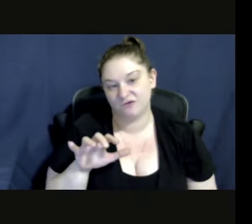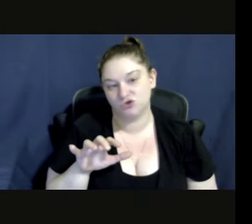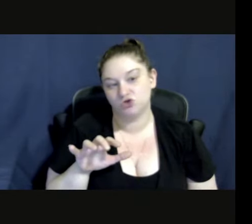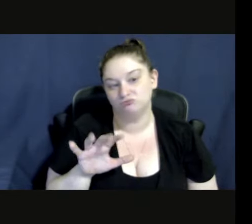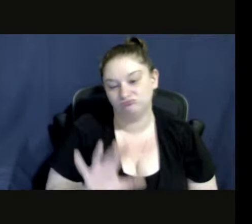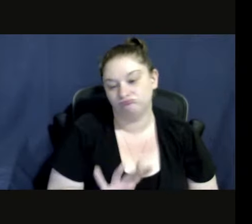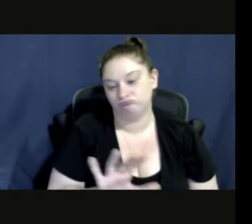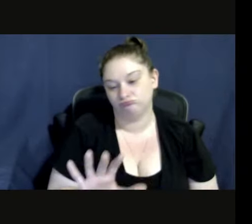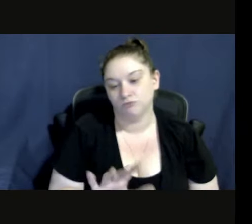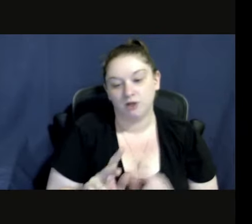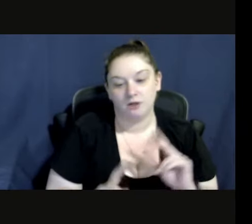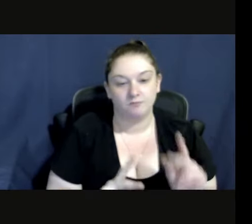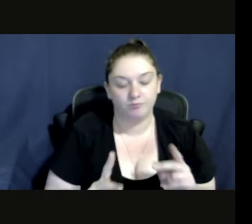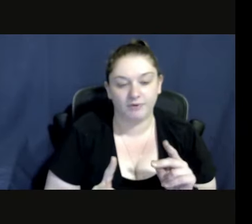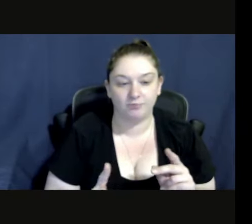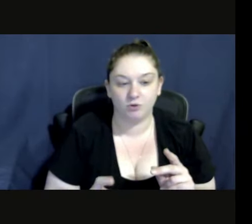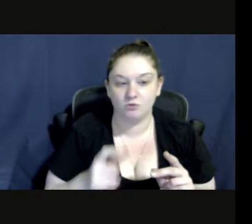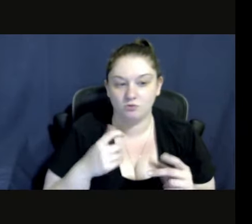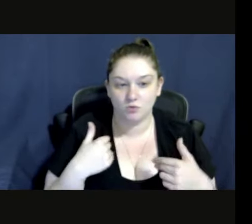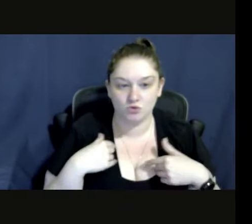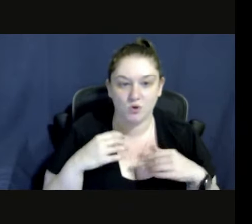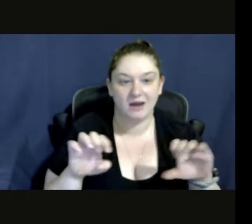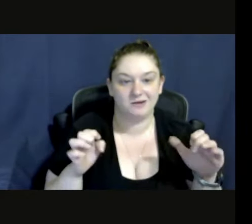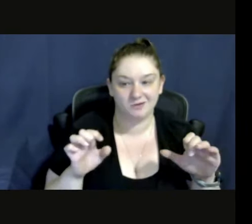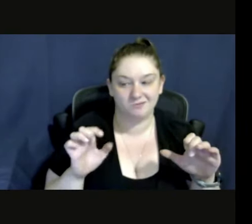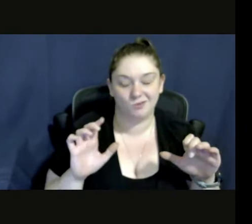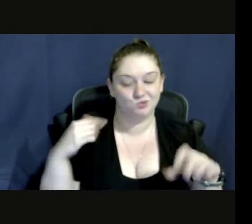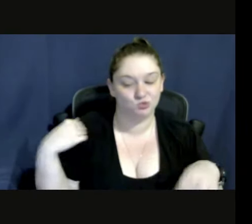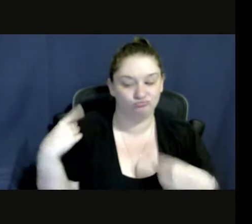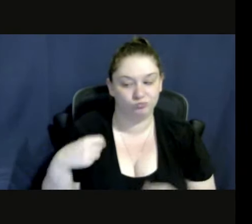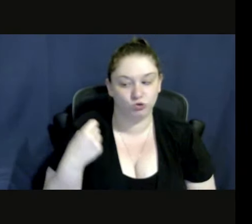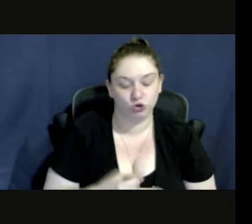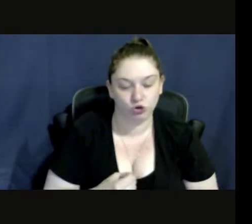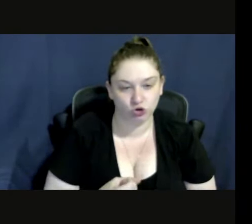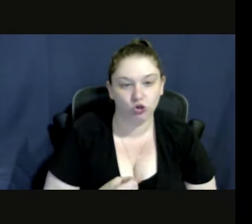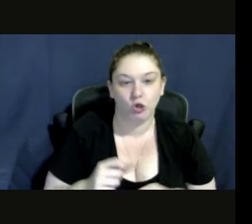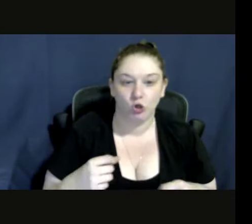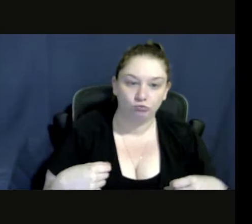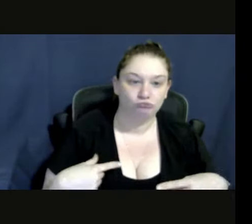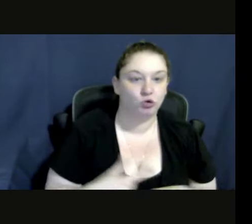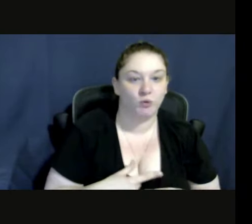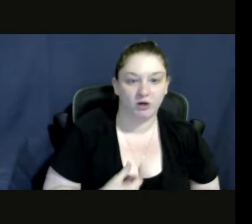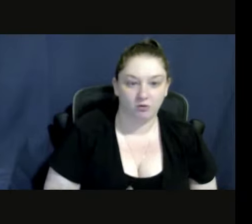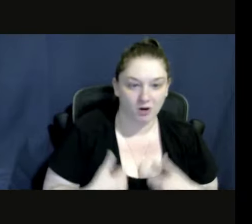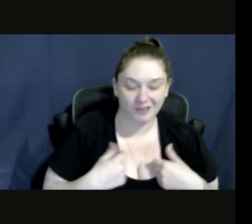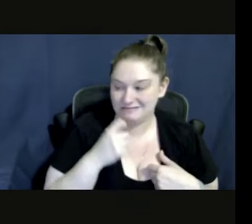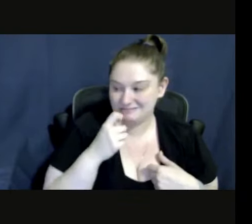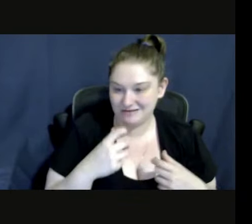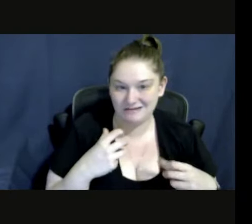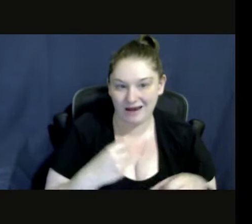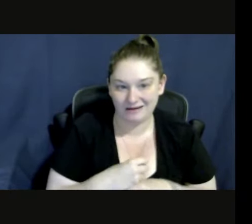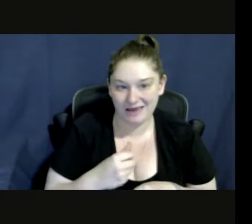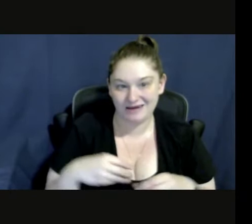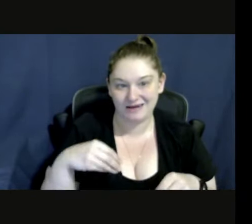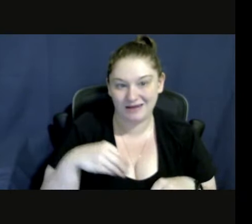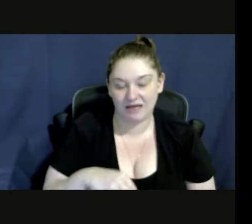5,500 people that had an emergency last year, critical emergency, life-threatening emergency, did not receive a 5.5-minute